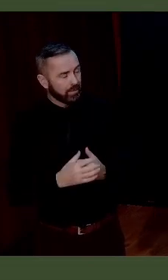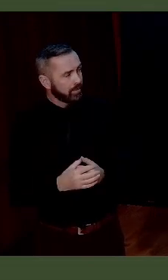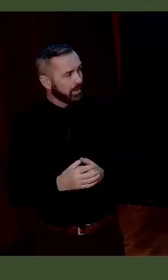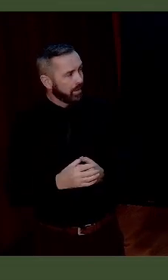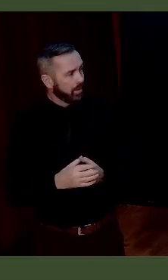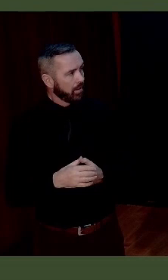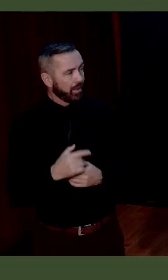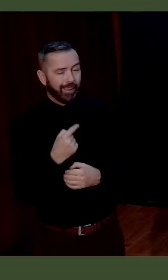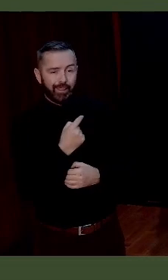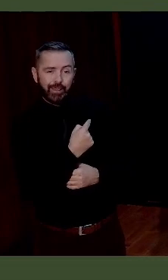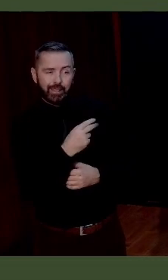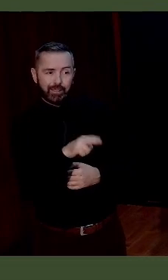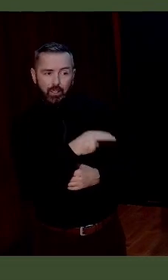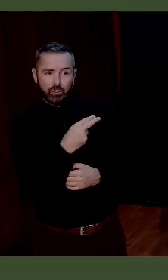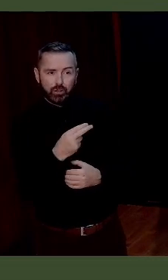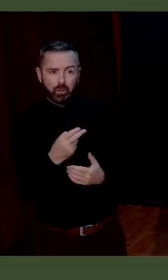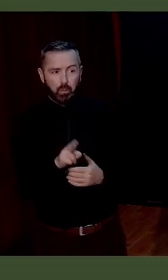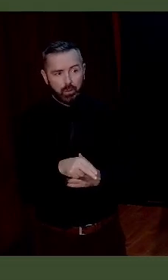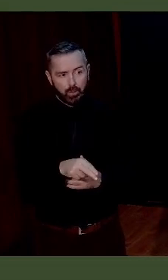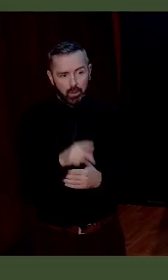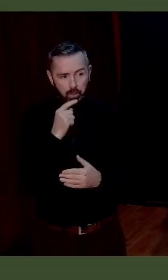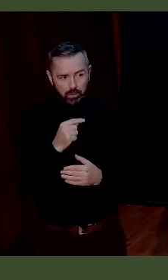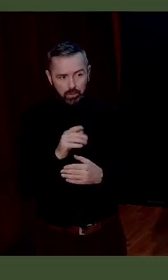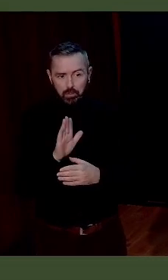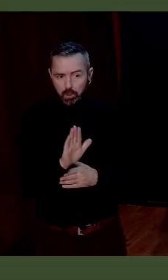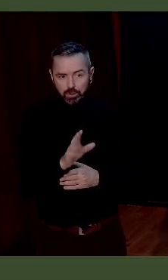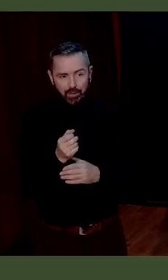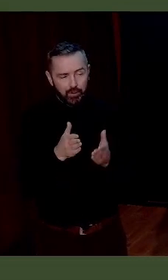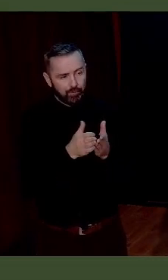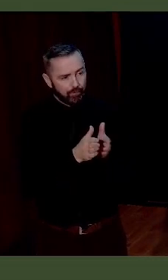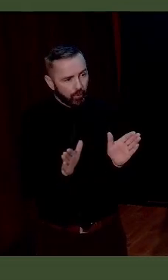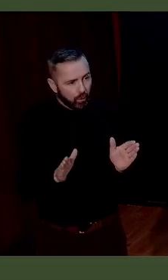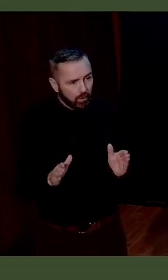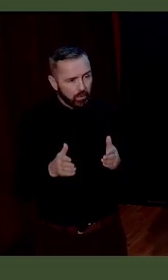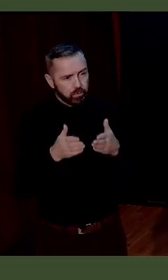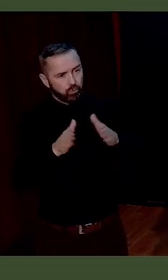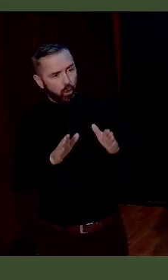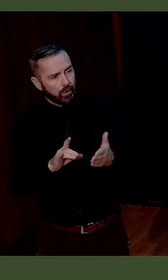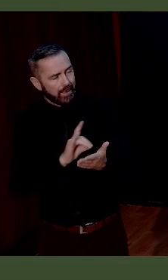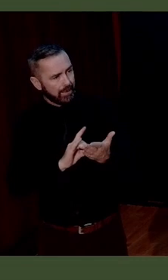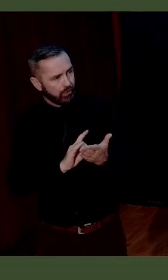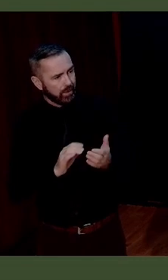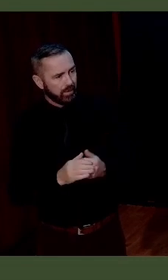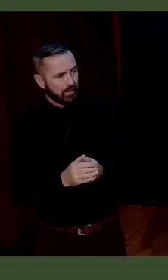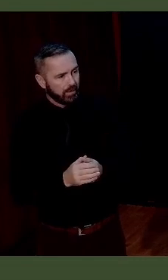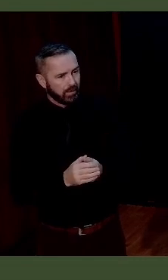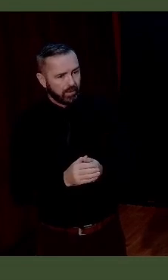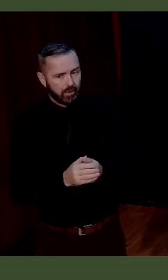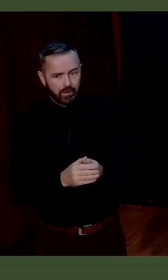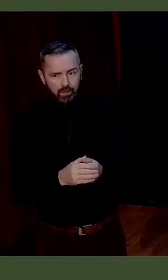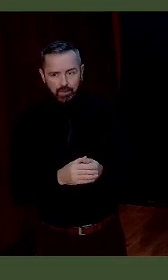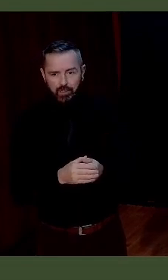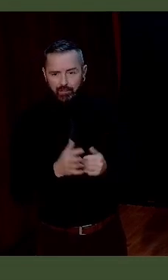These are not just possible, but required in order for us to get the fullest, broadest history. Inconvenient and overlooked